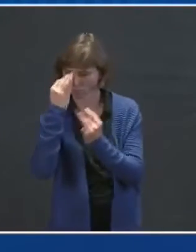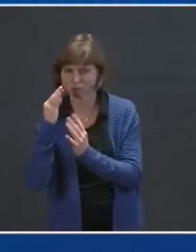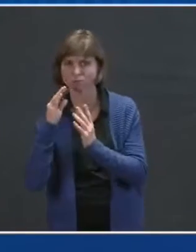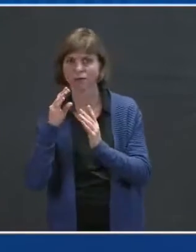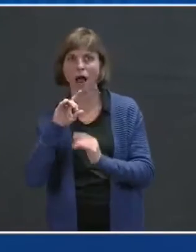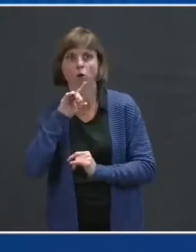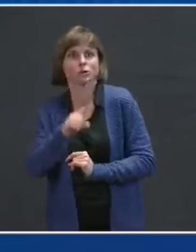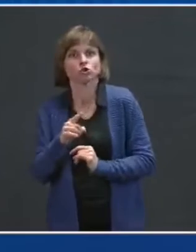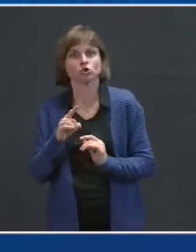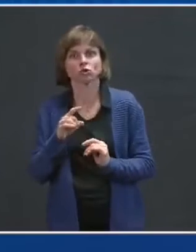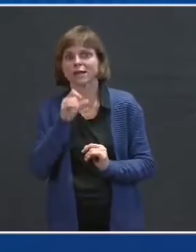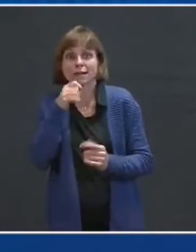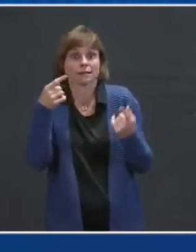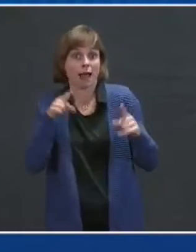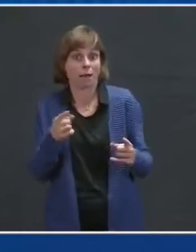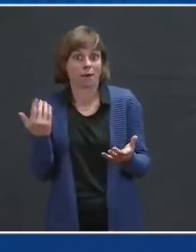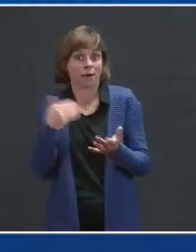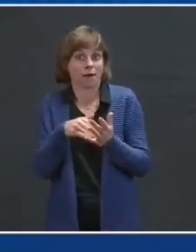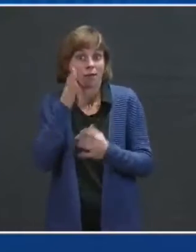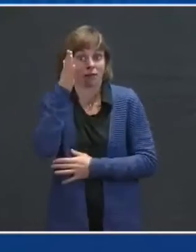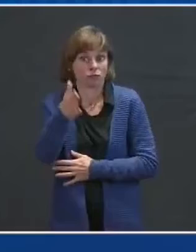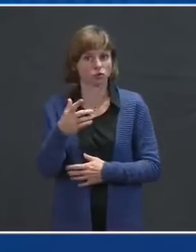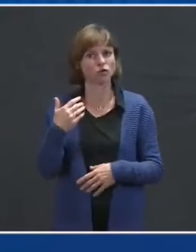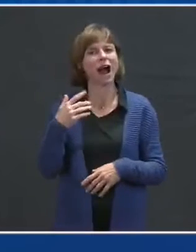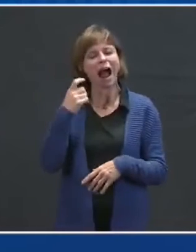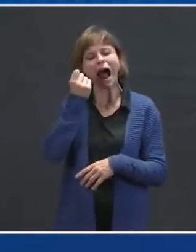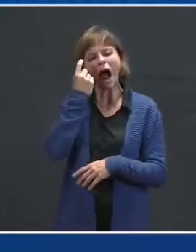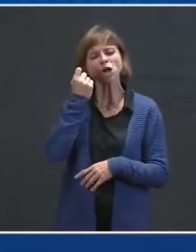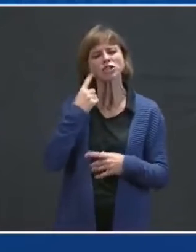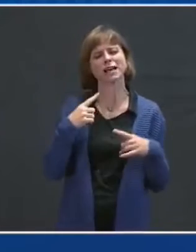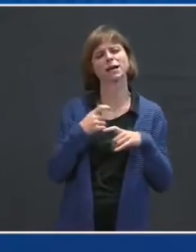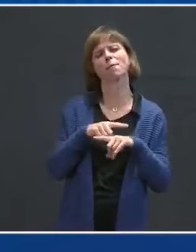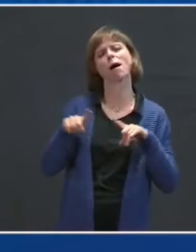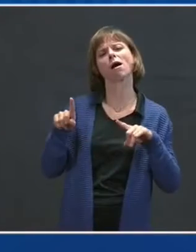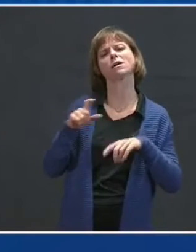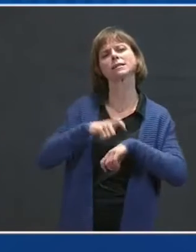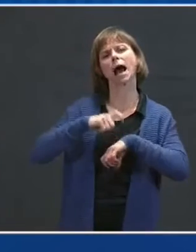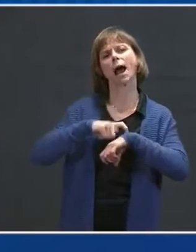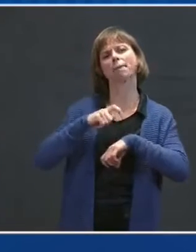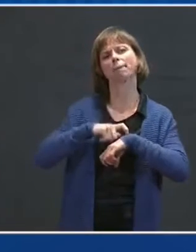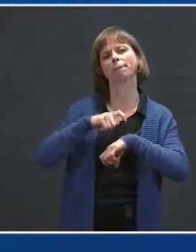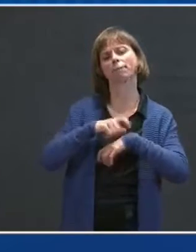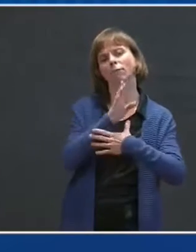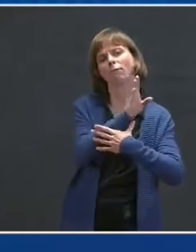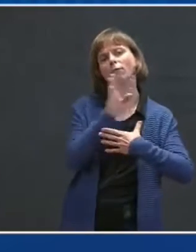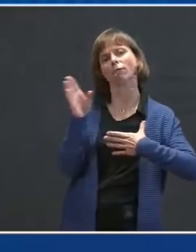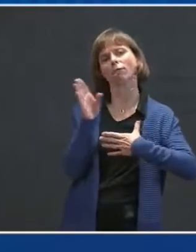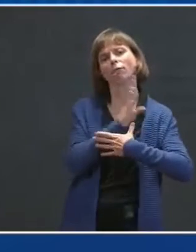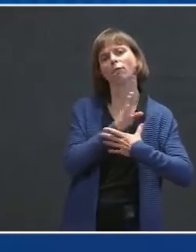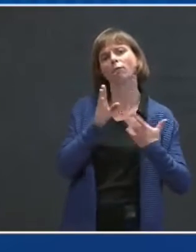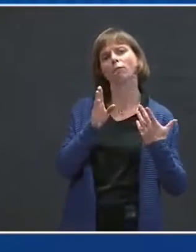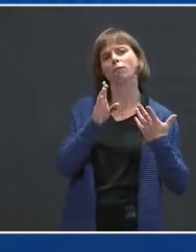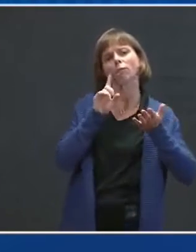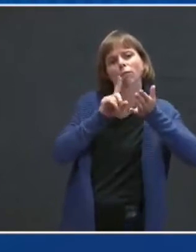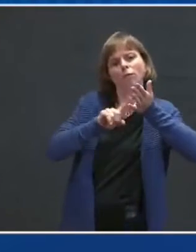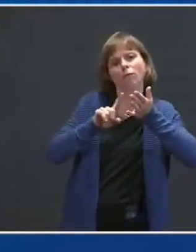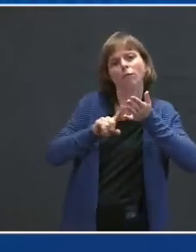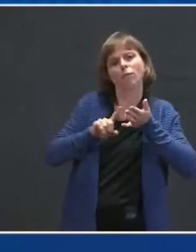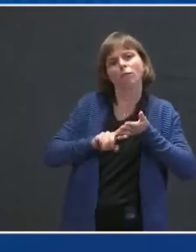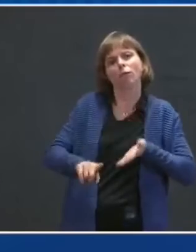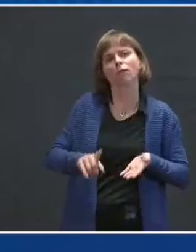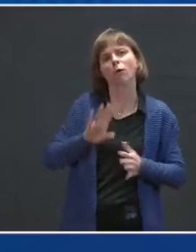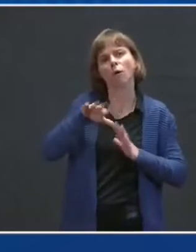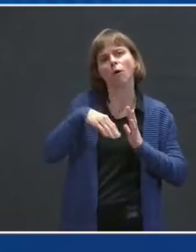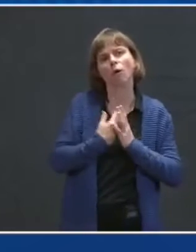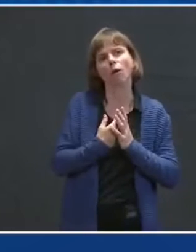in the future. And do you have a timeline? I understand it's complicated, but how long it would take to go layer by layer and really understand the scope? I